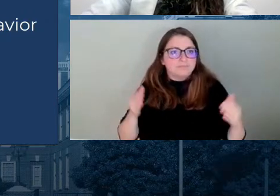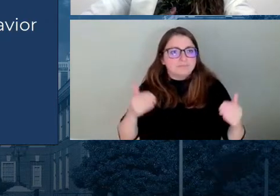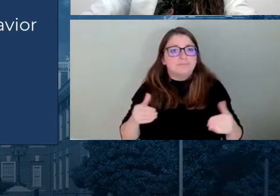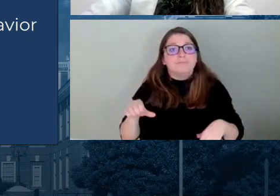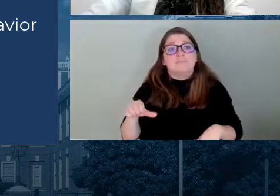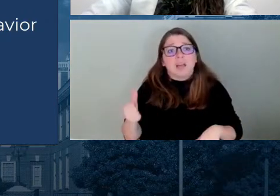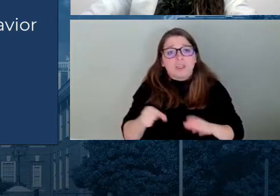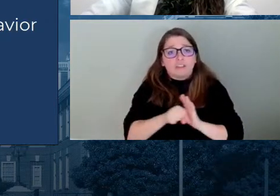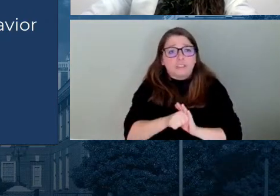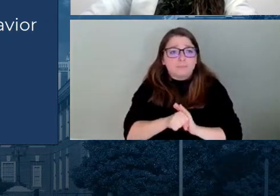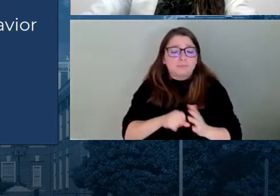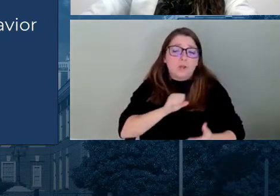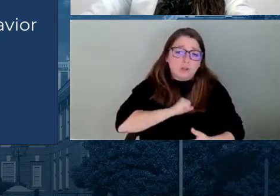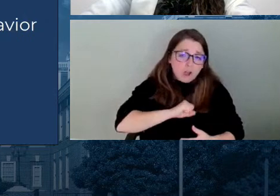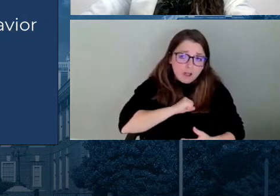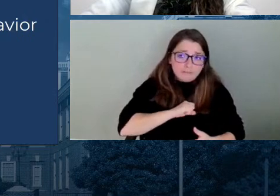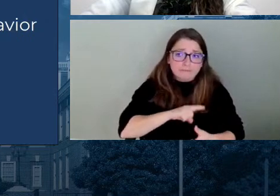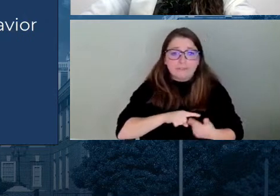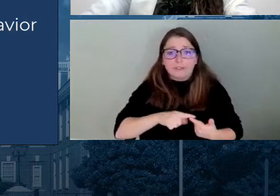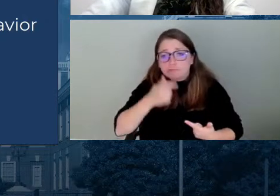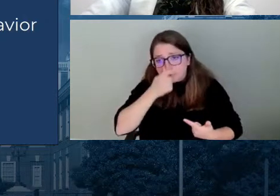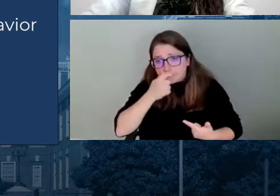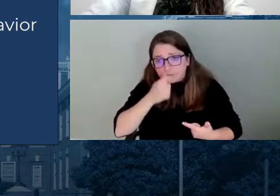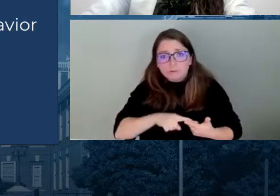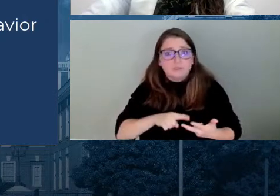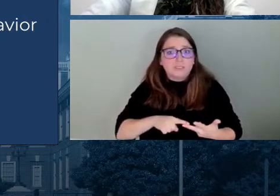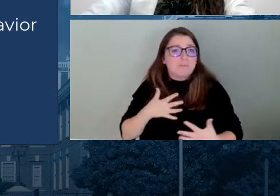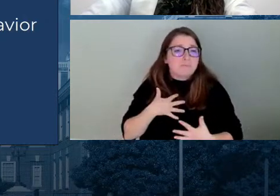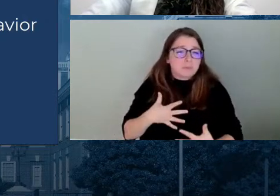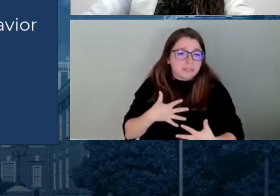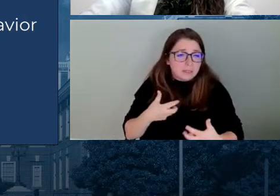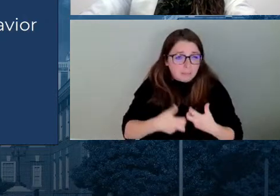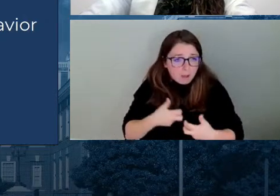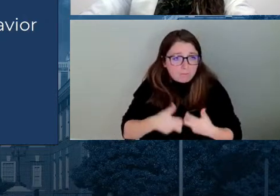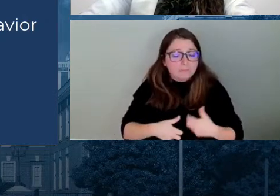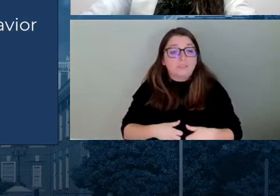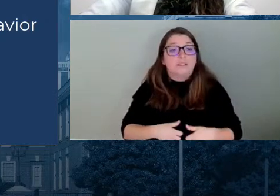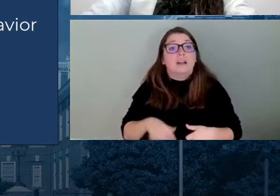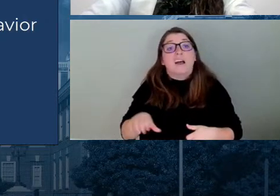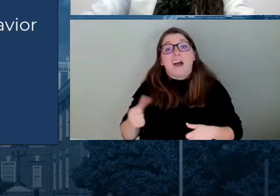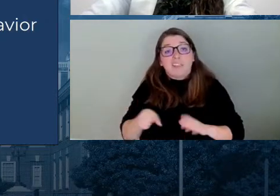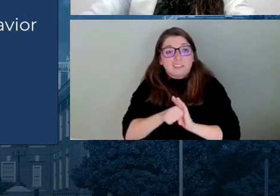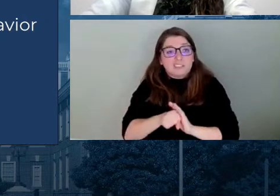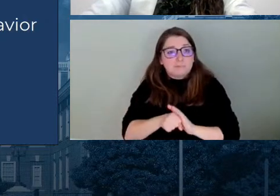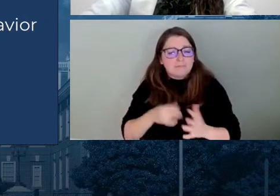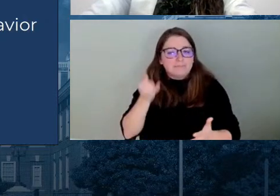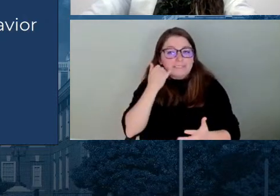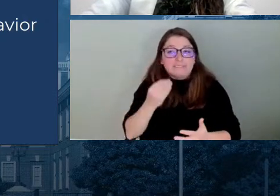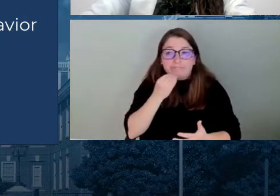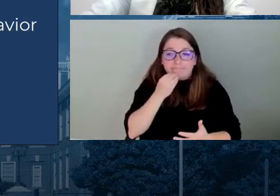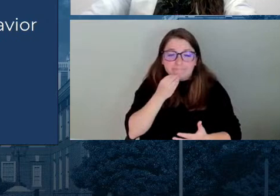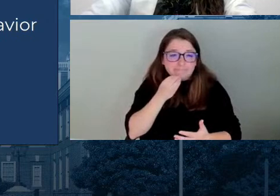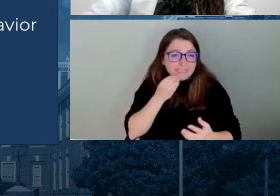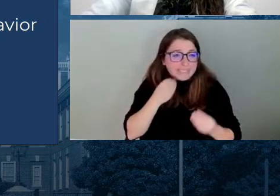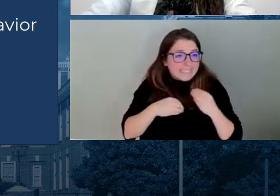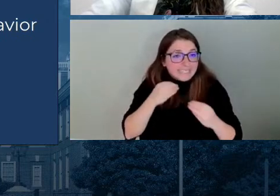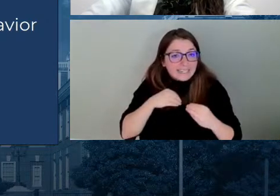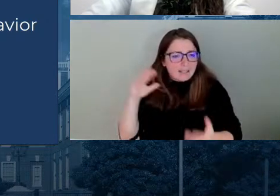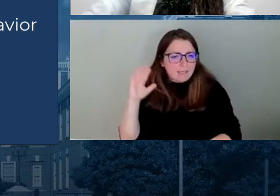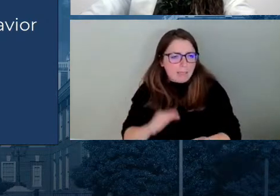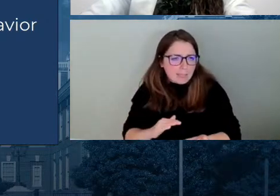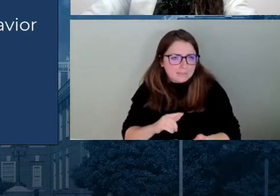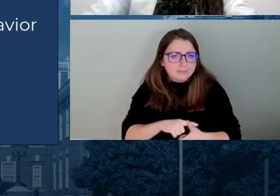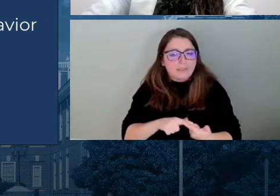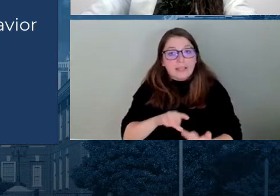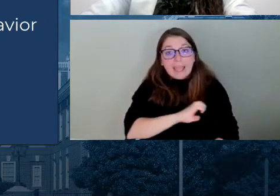and changes in breathing. But other symptoms are a decrease in appetite and decrease in energy. As more symptoms start to